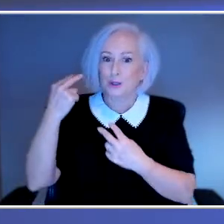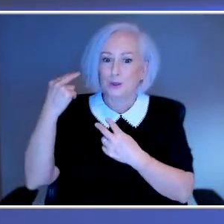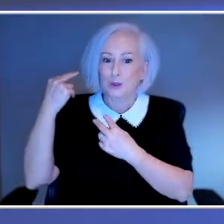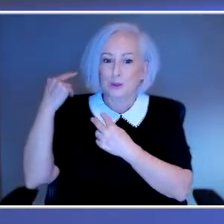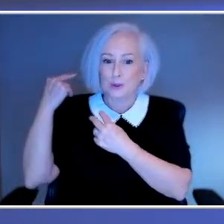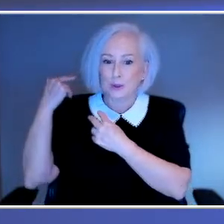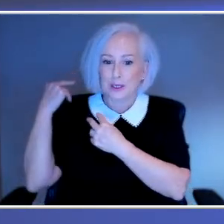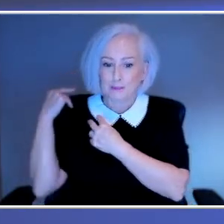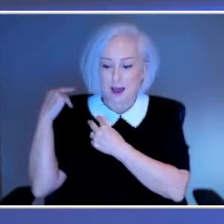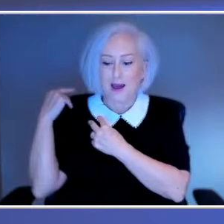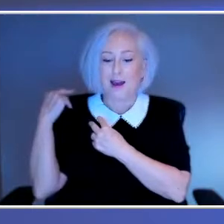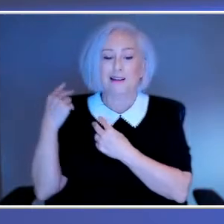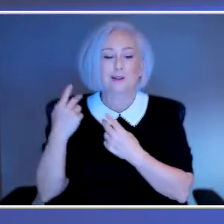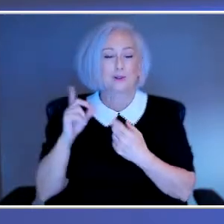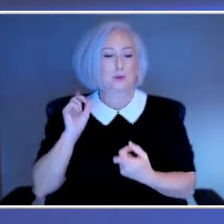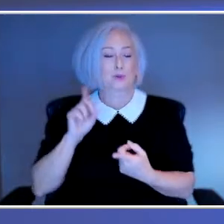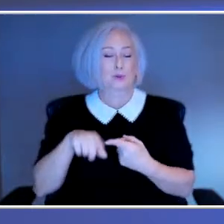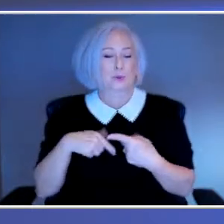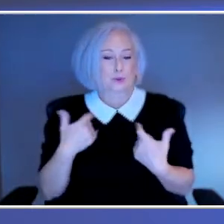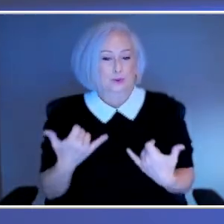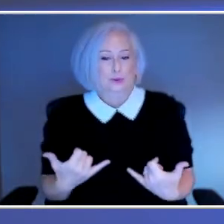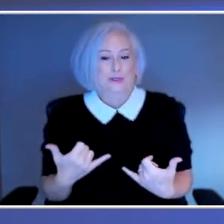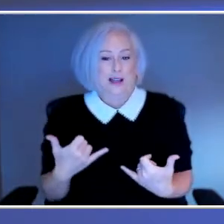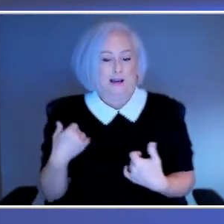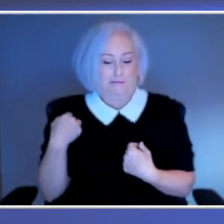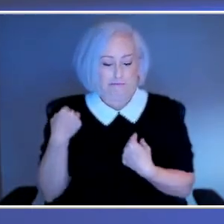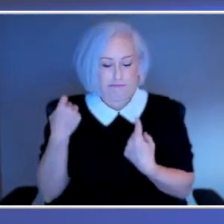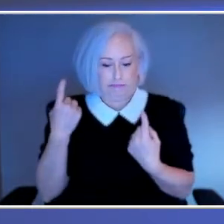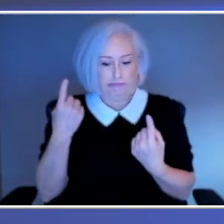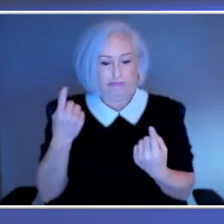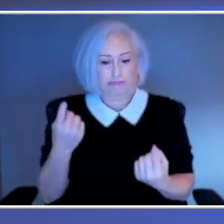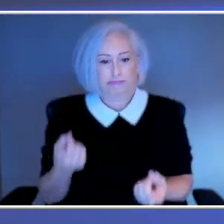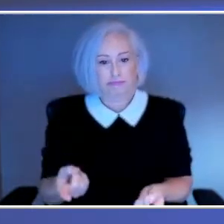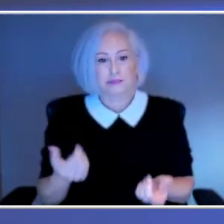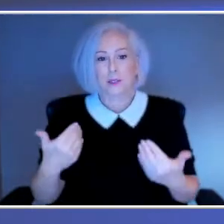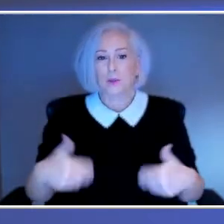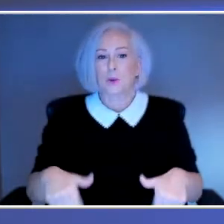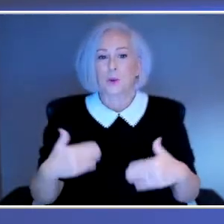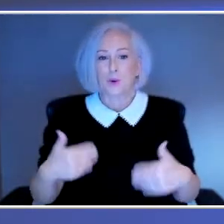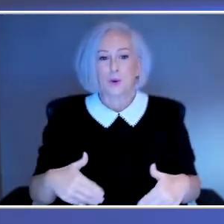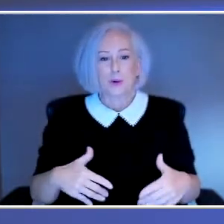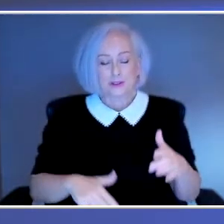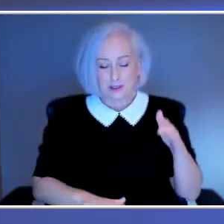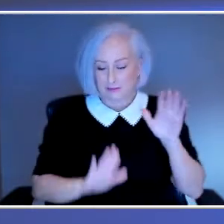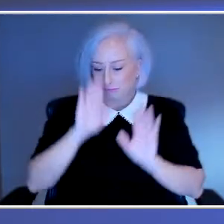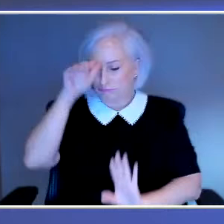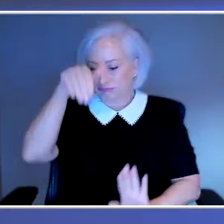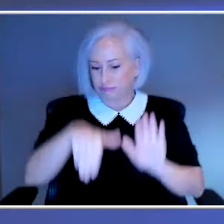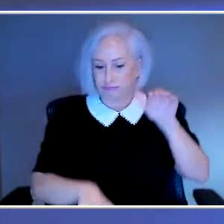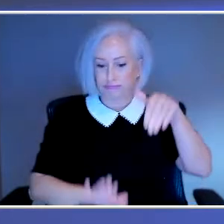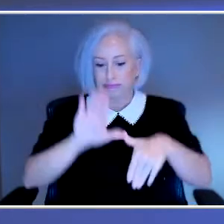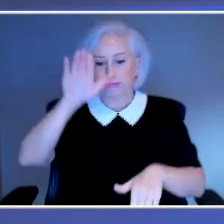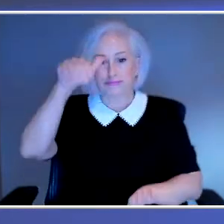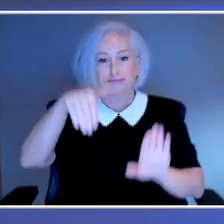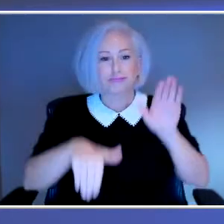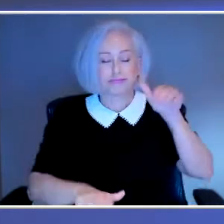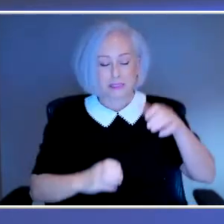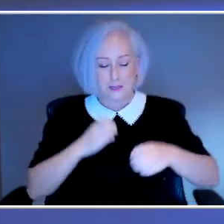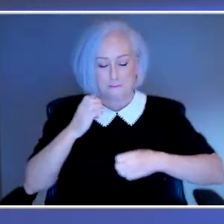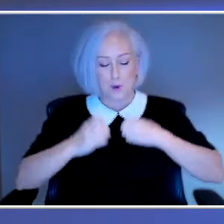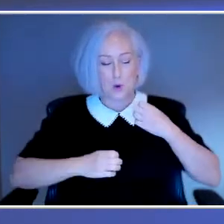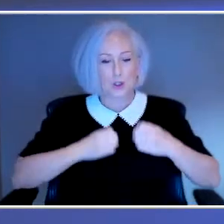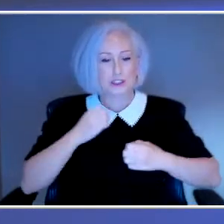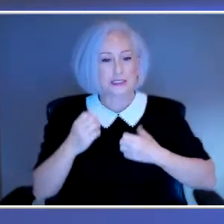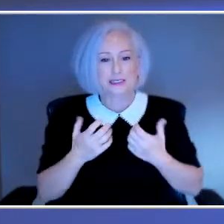I've came has been a roller coaster of no other, but to know that I'm alive